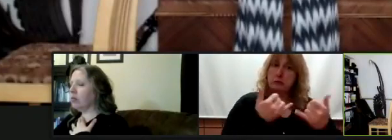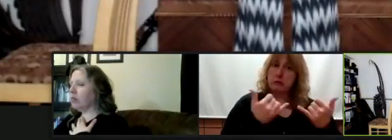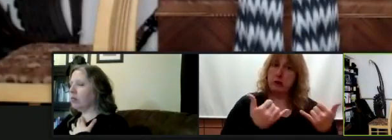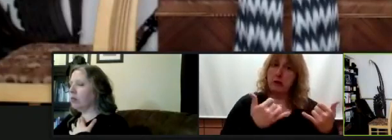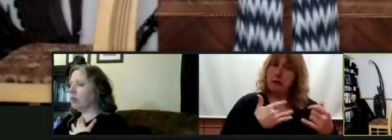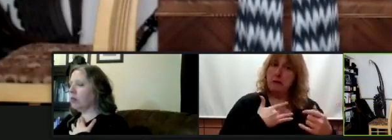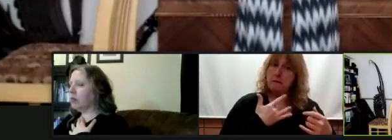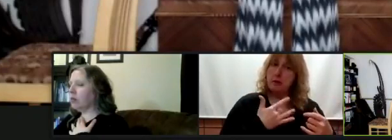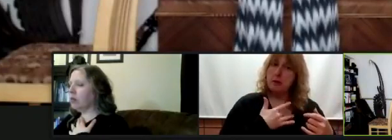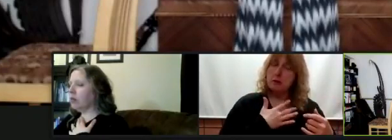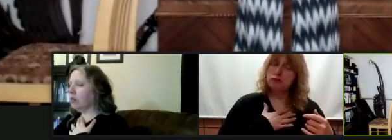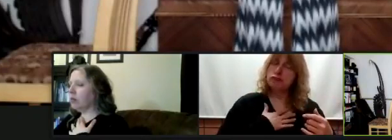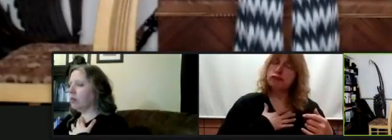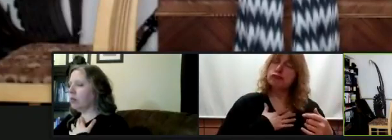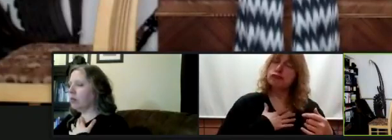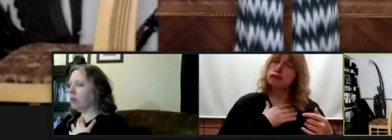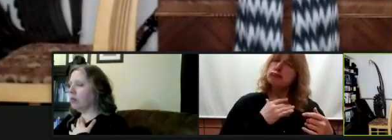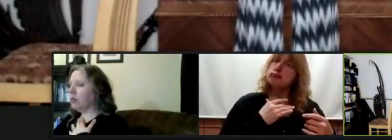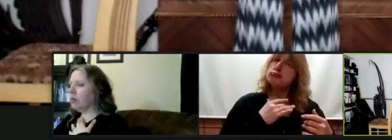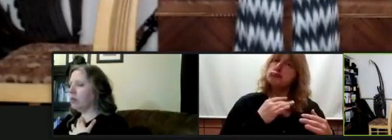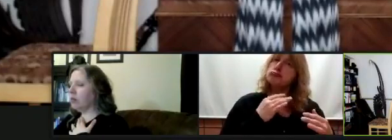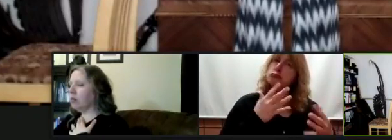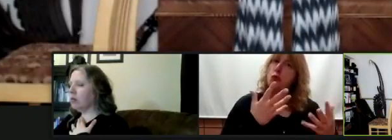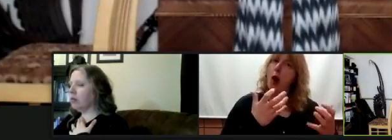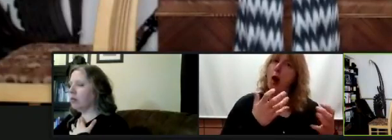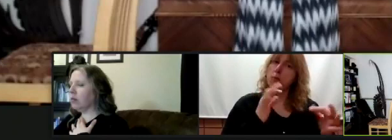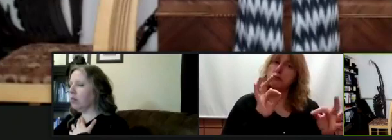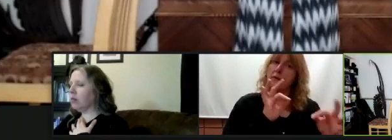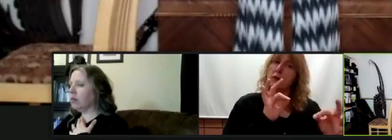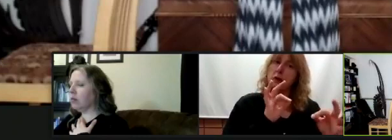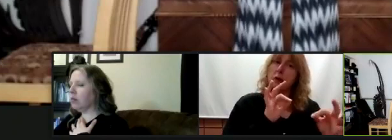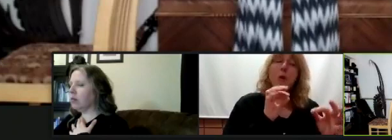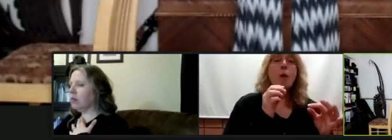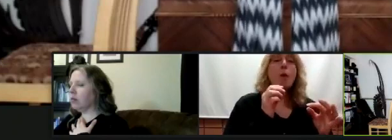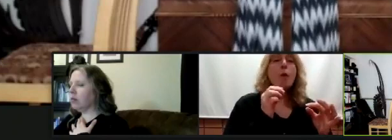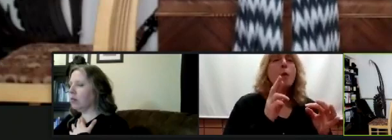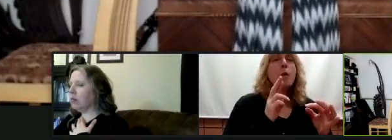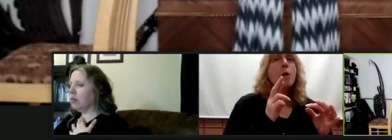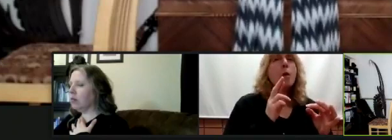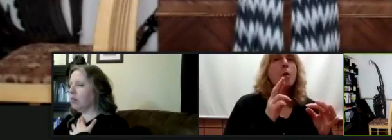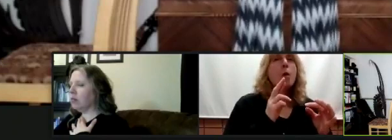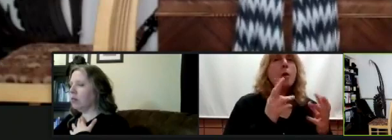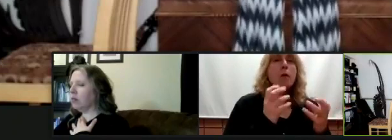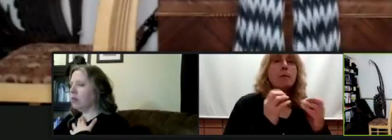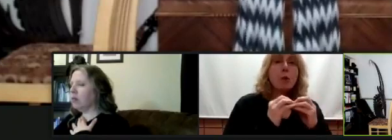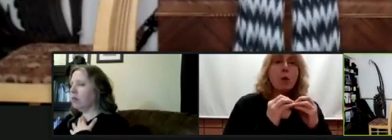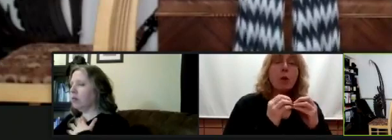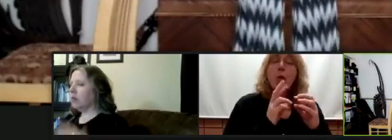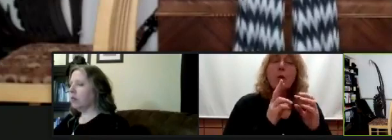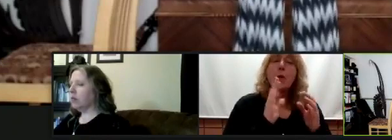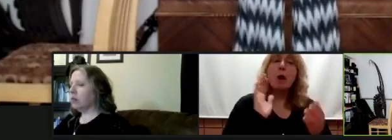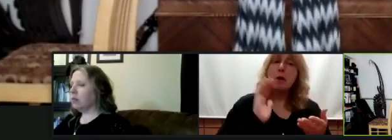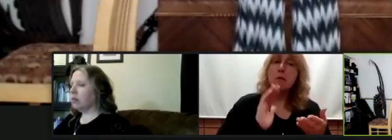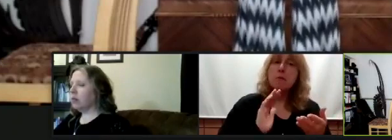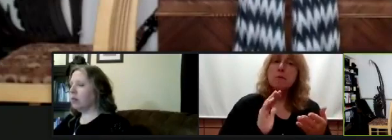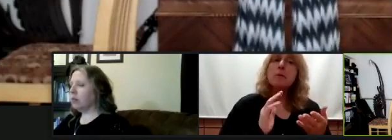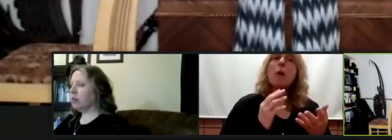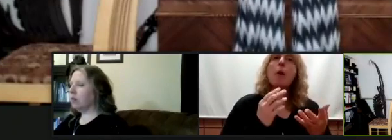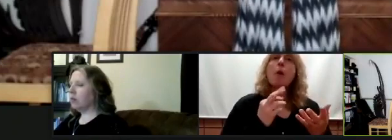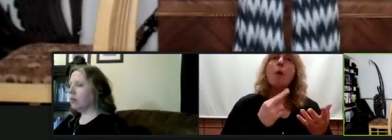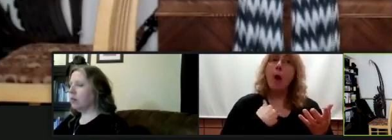And if it's not, or if there's anything we just did that made your body go, ooh, I like that. Oh, let's try that